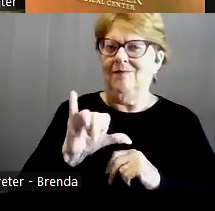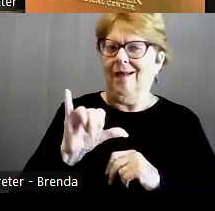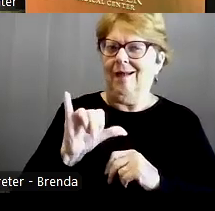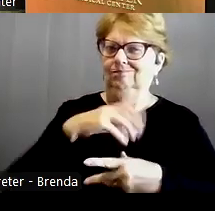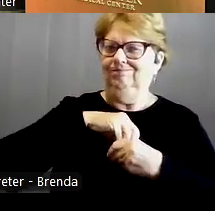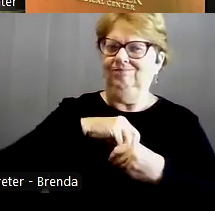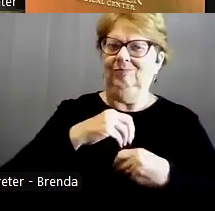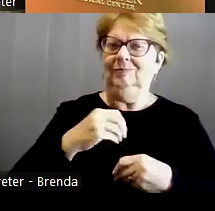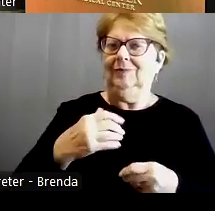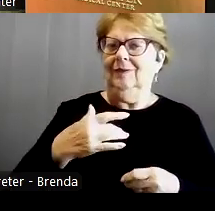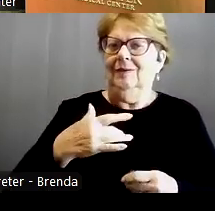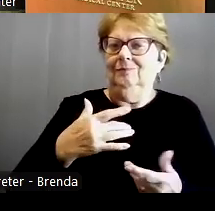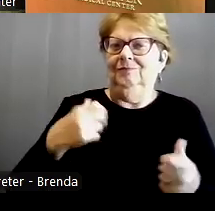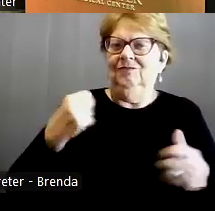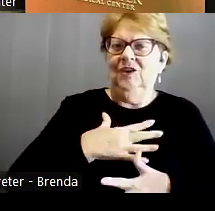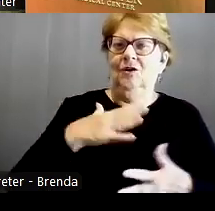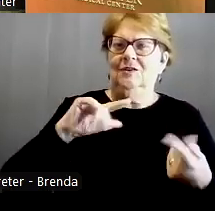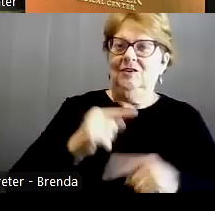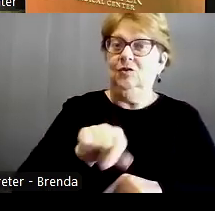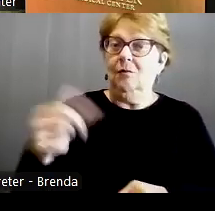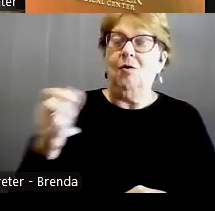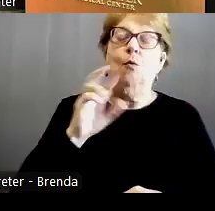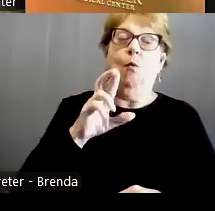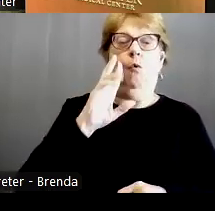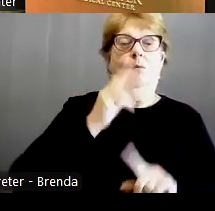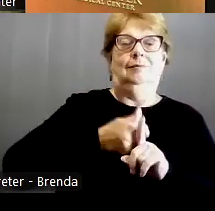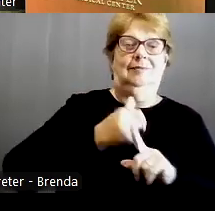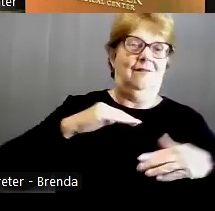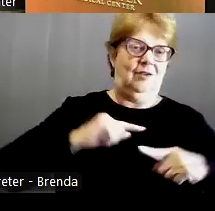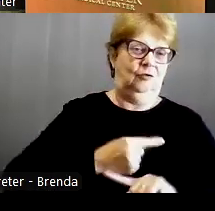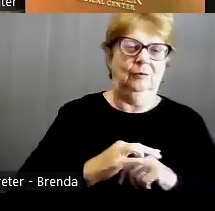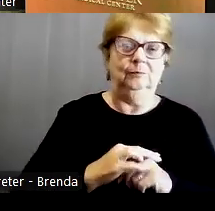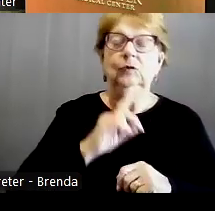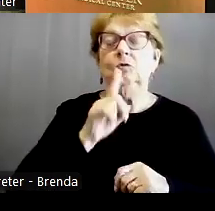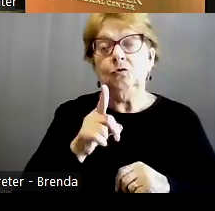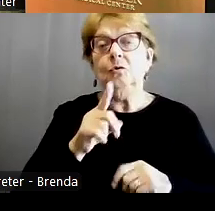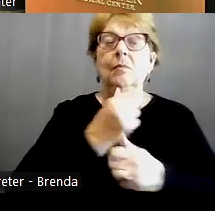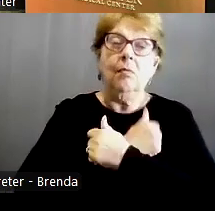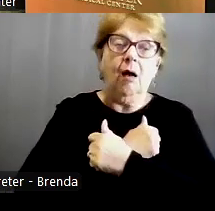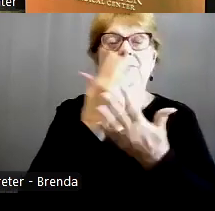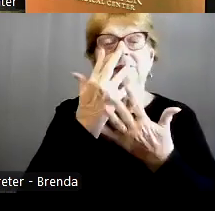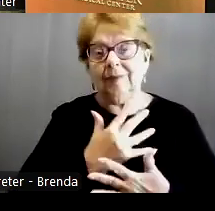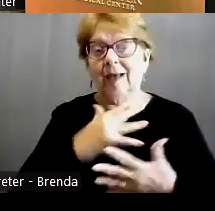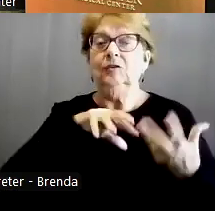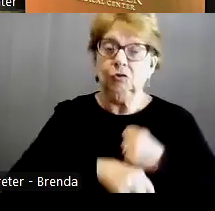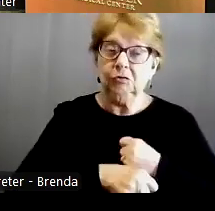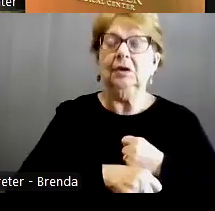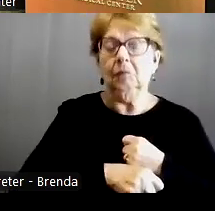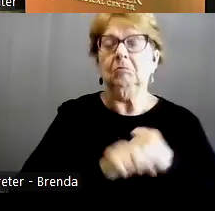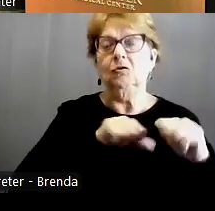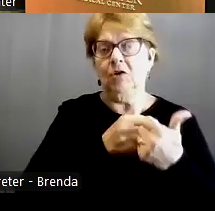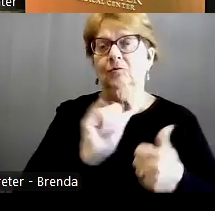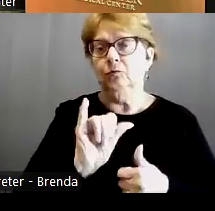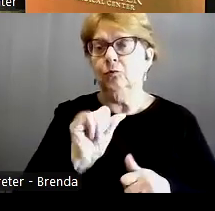of injuring others or being injured. Now, it's true that love and sadness and grief can all be quite challenging as well, but for